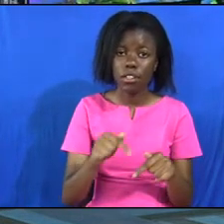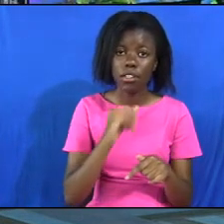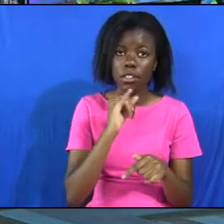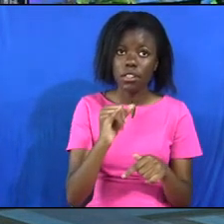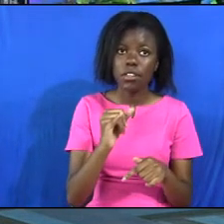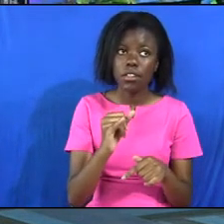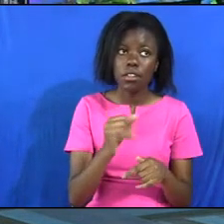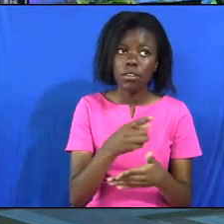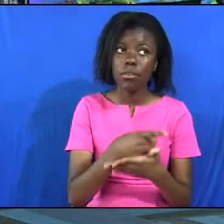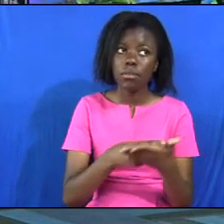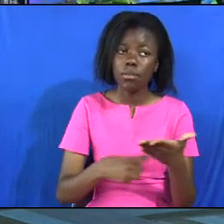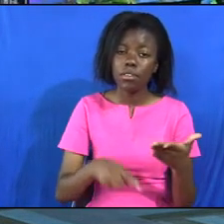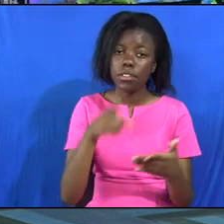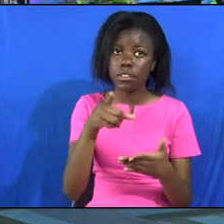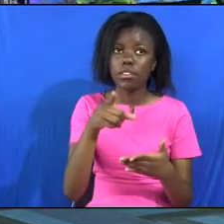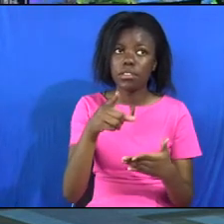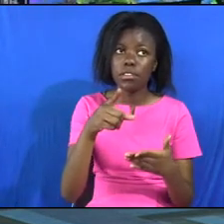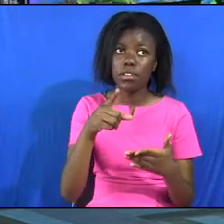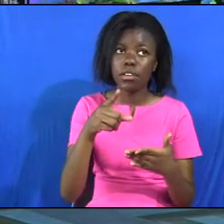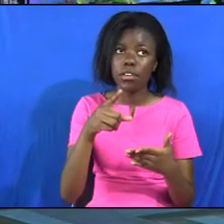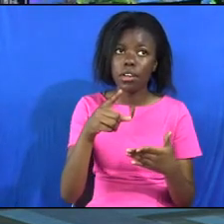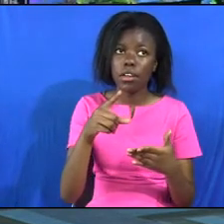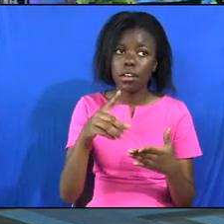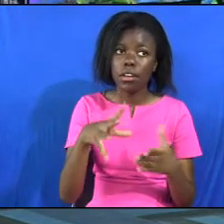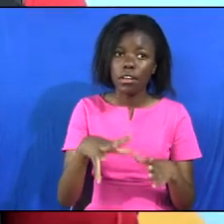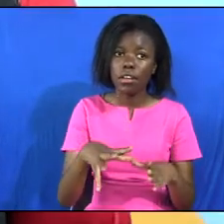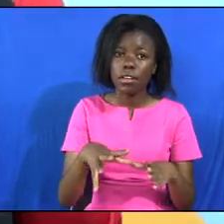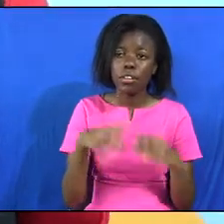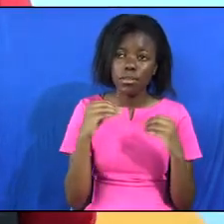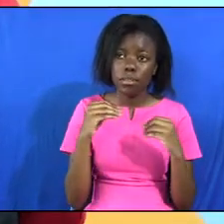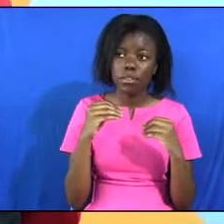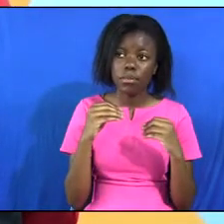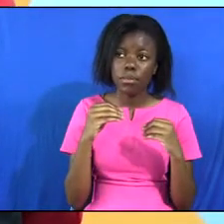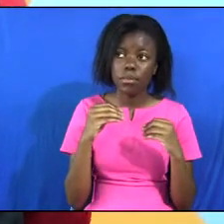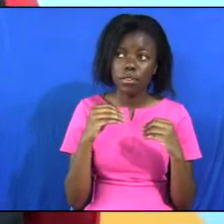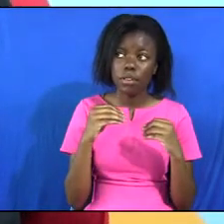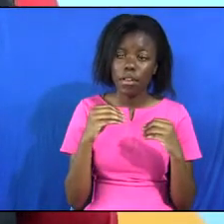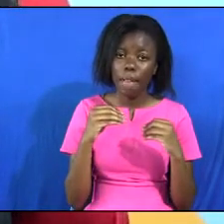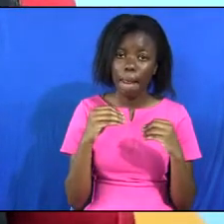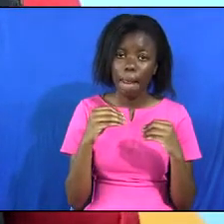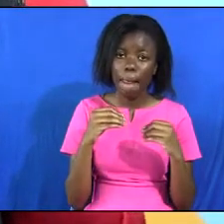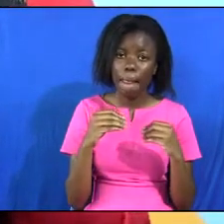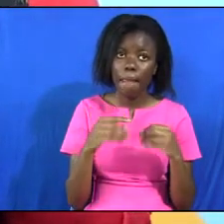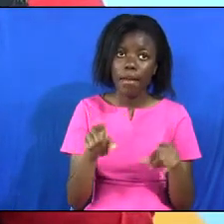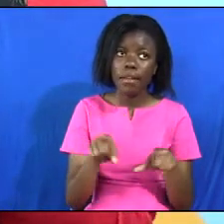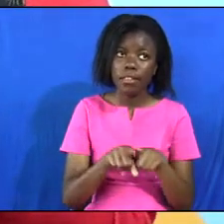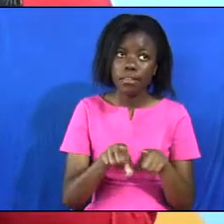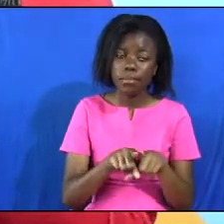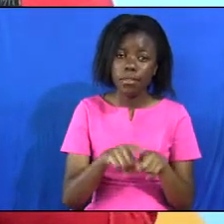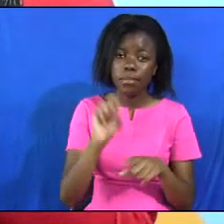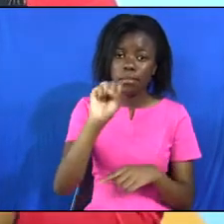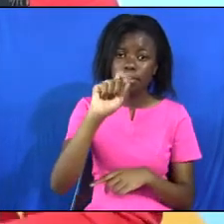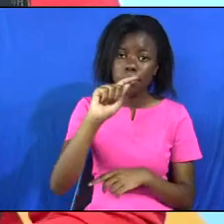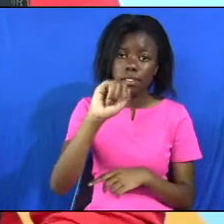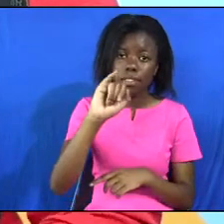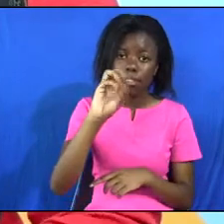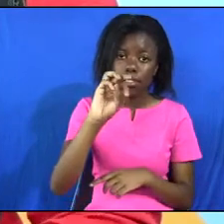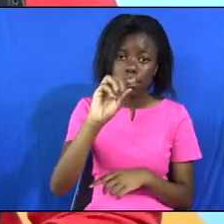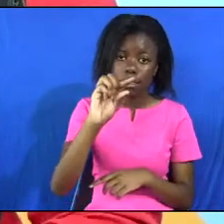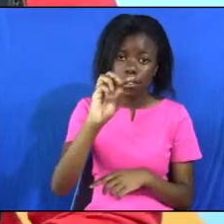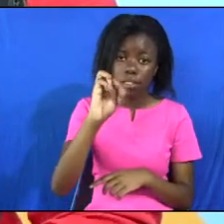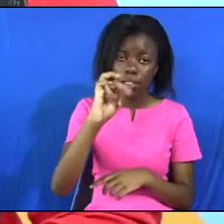is your responsibility? What is my responsibility in as far as stigmatization